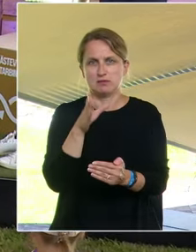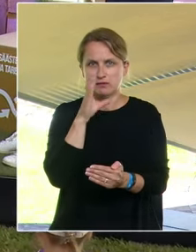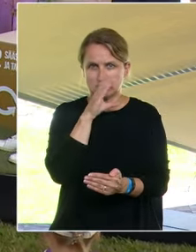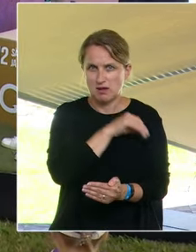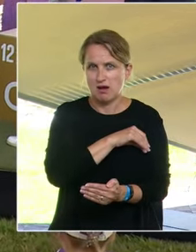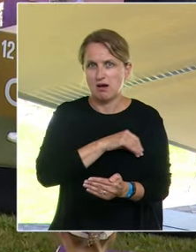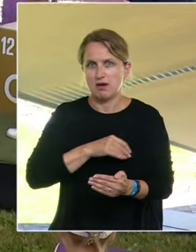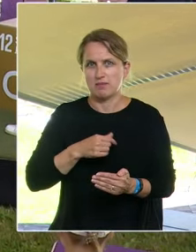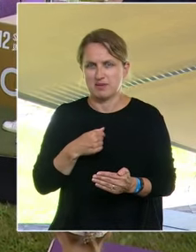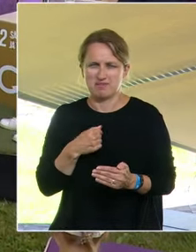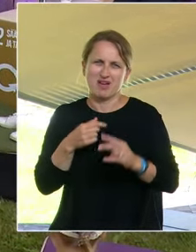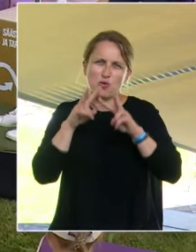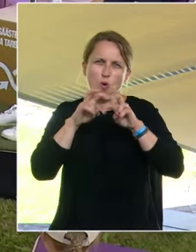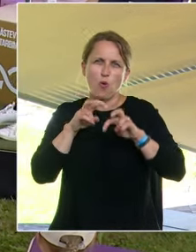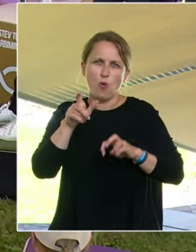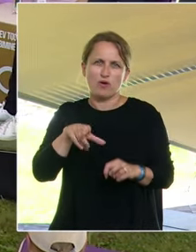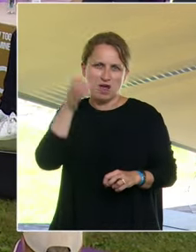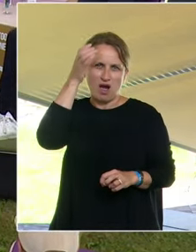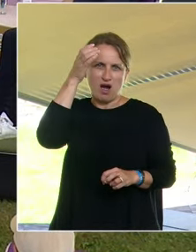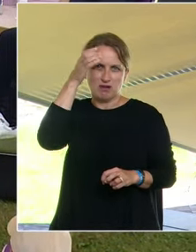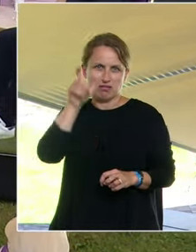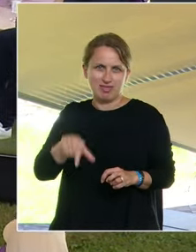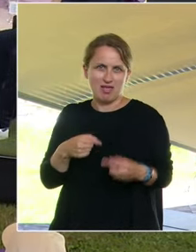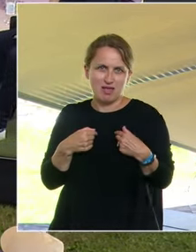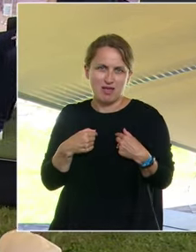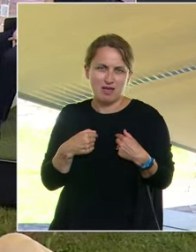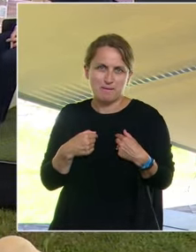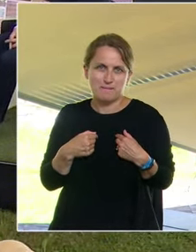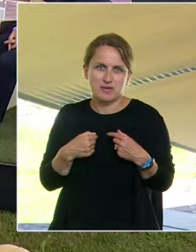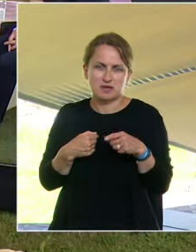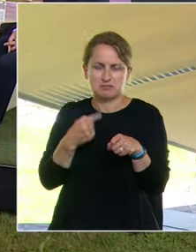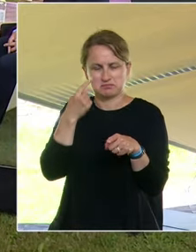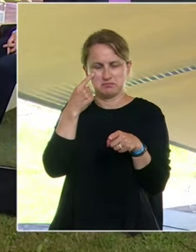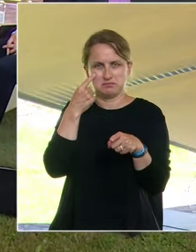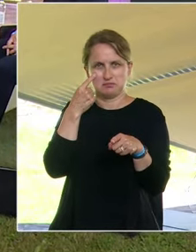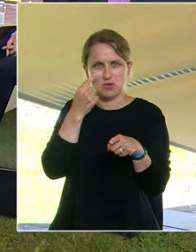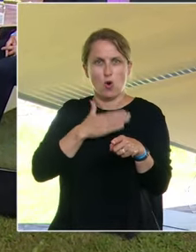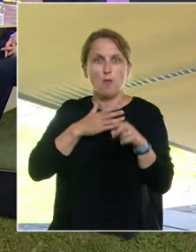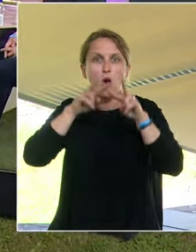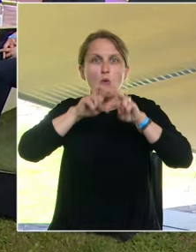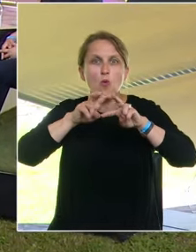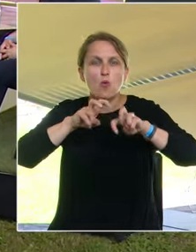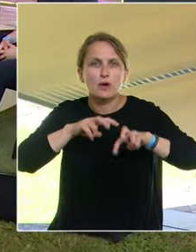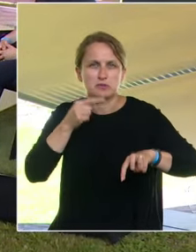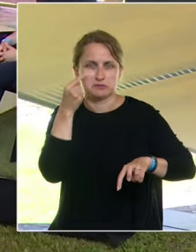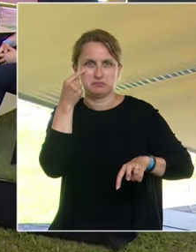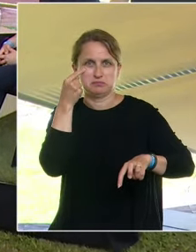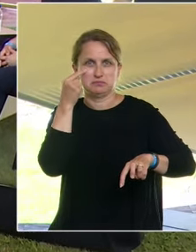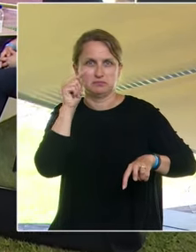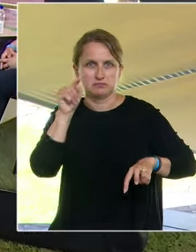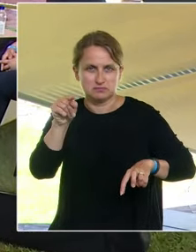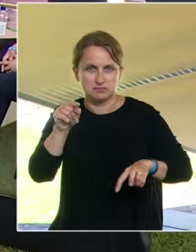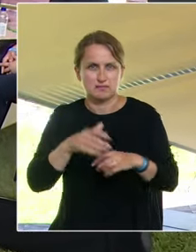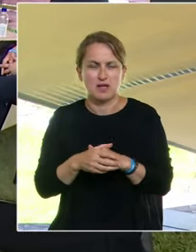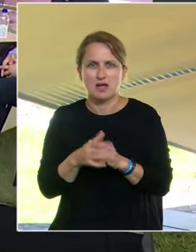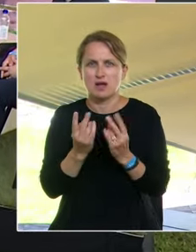a research guy, you know, a boring academic. But I've noticed in my research what we are working on is that we are kind